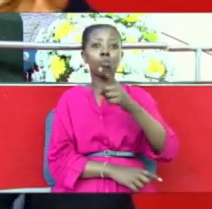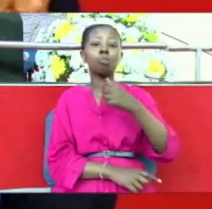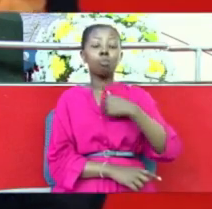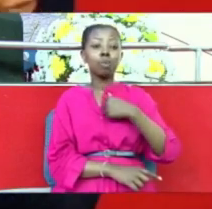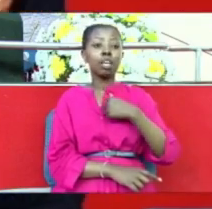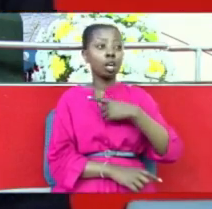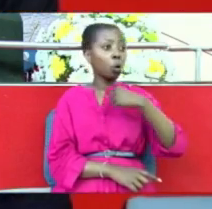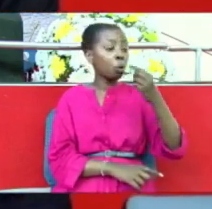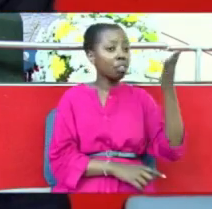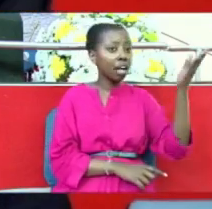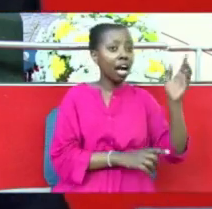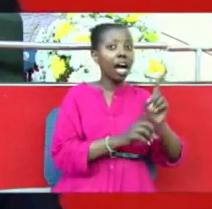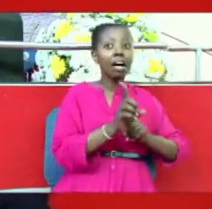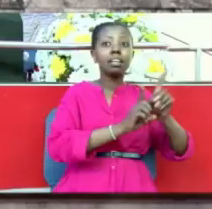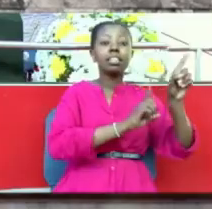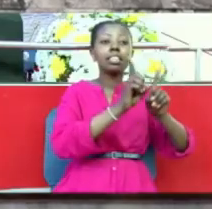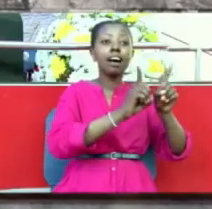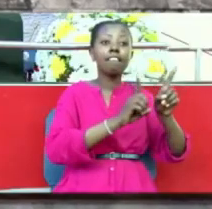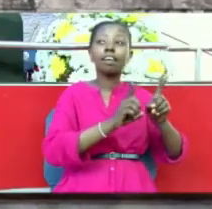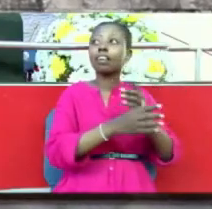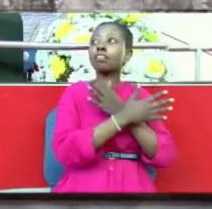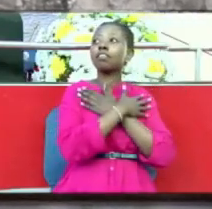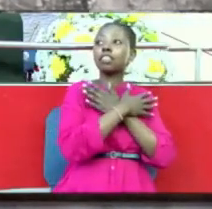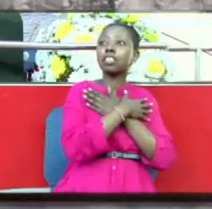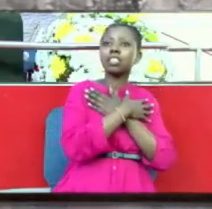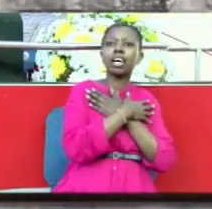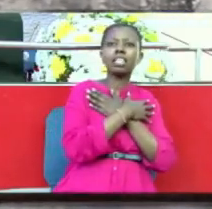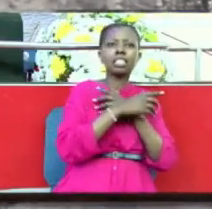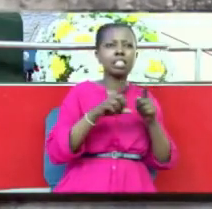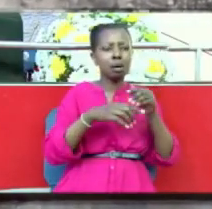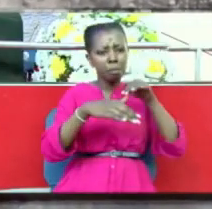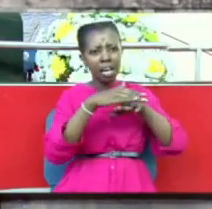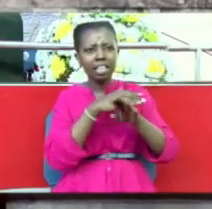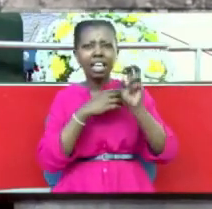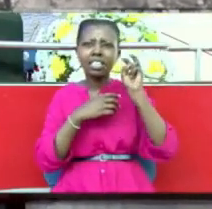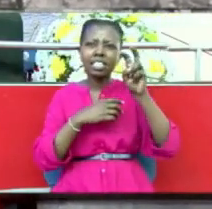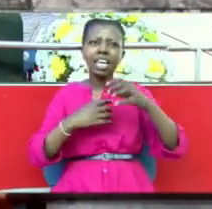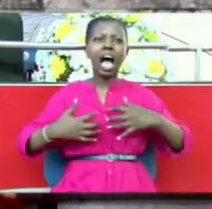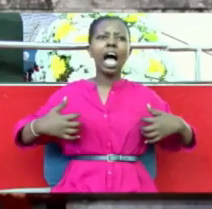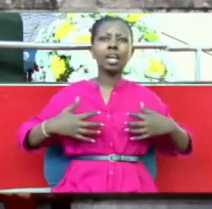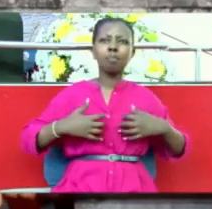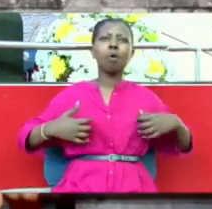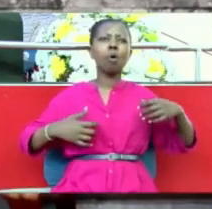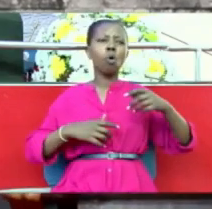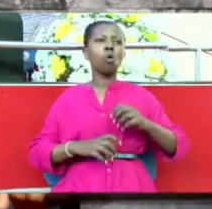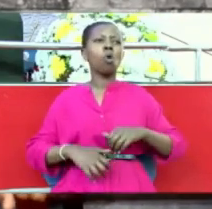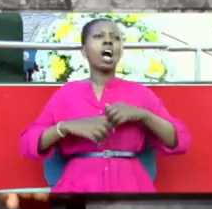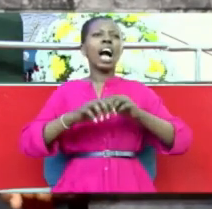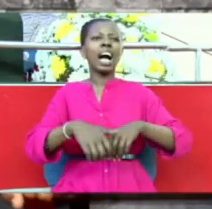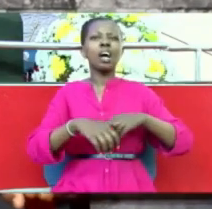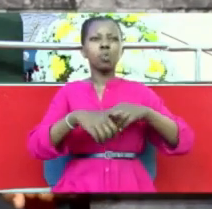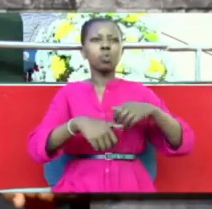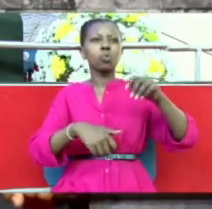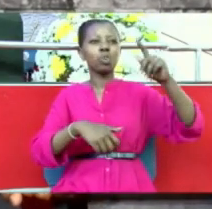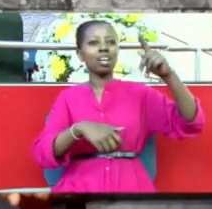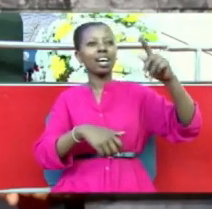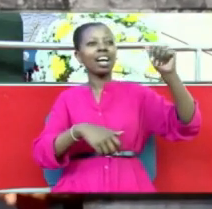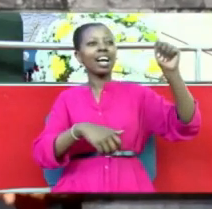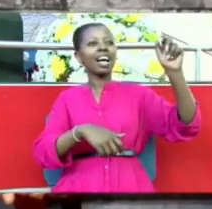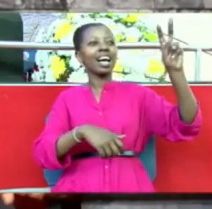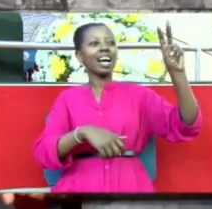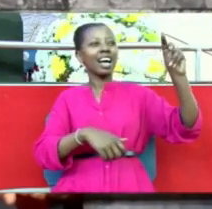kangaroo. Nilitaka kuona huyo mnyama anakuwa na mfuko. Nikamuona na tukakula nyama yake. I